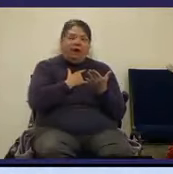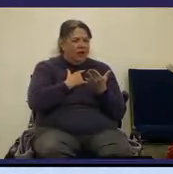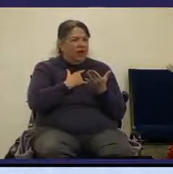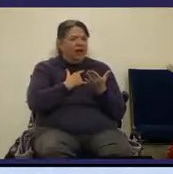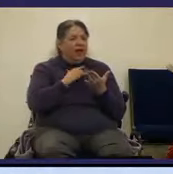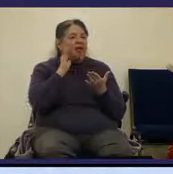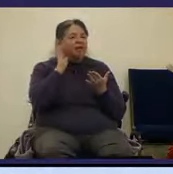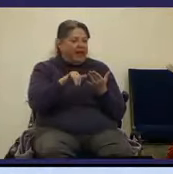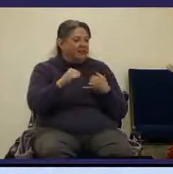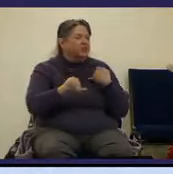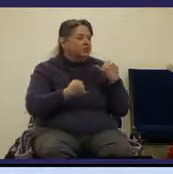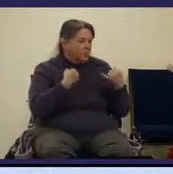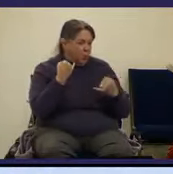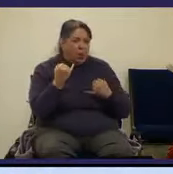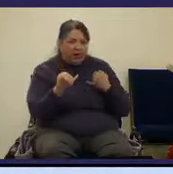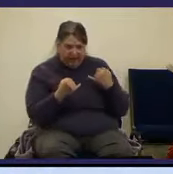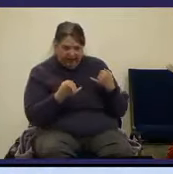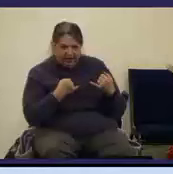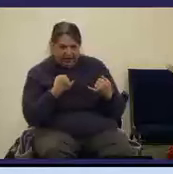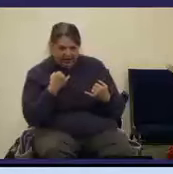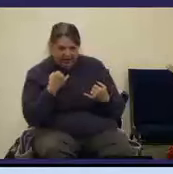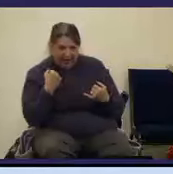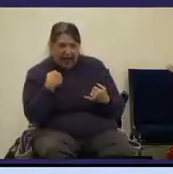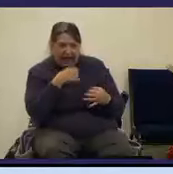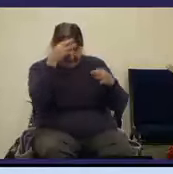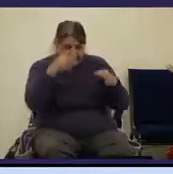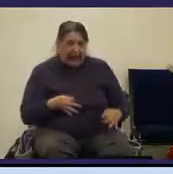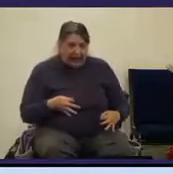from. It's a matter of mindset and perspective.